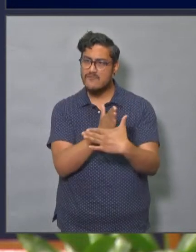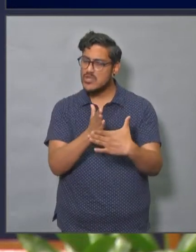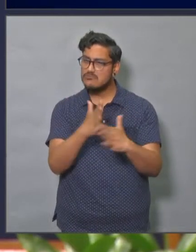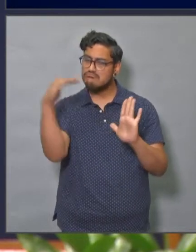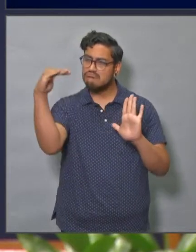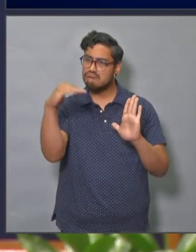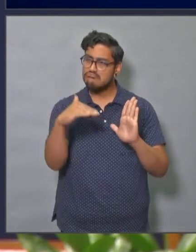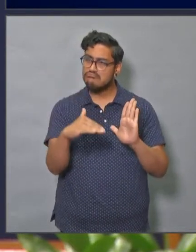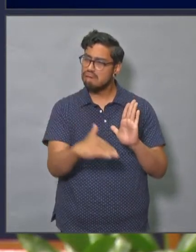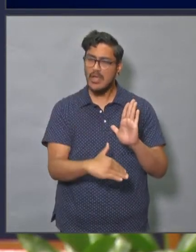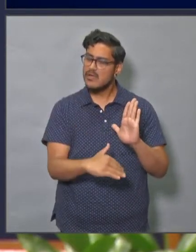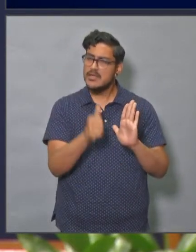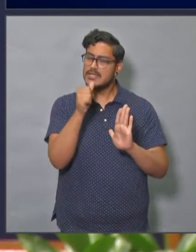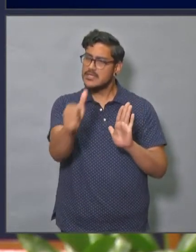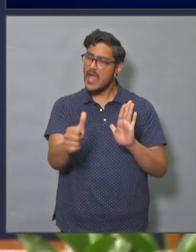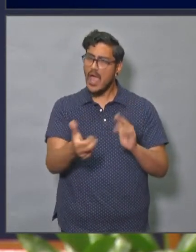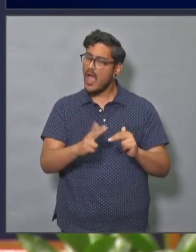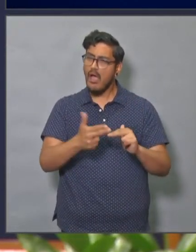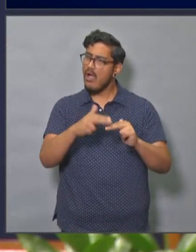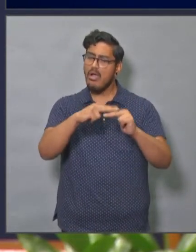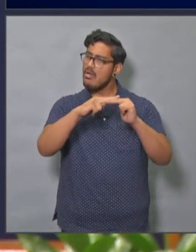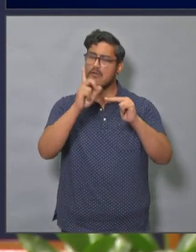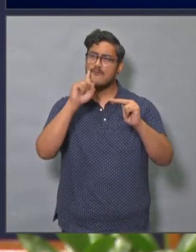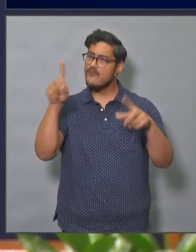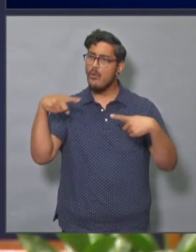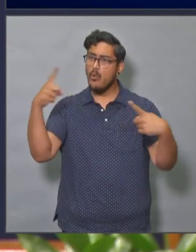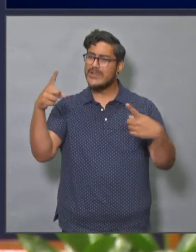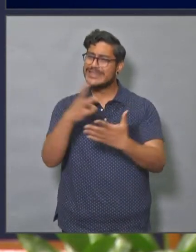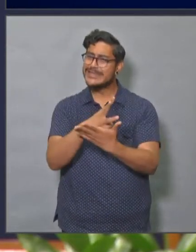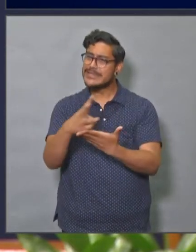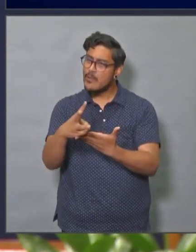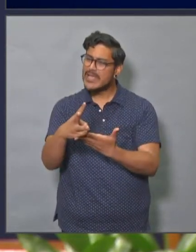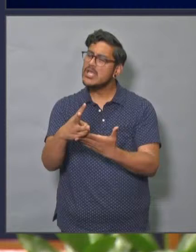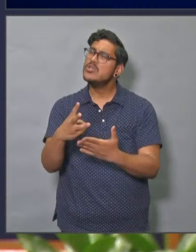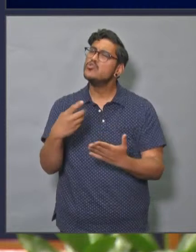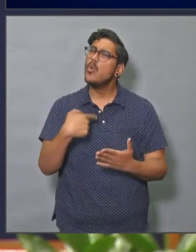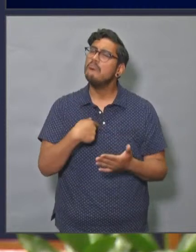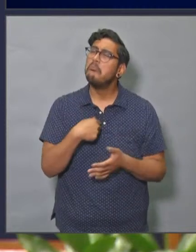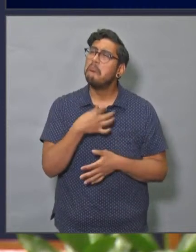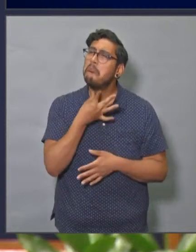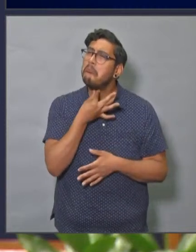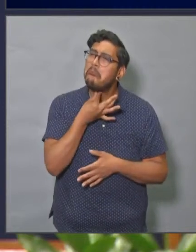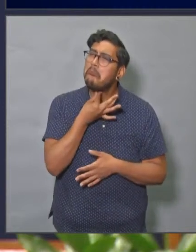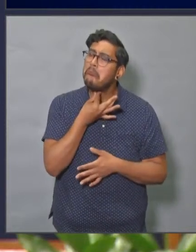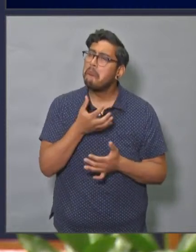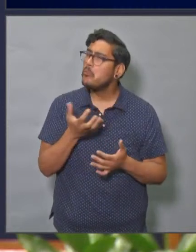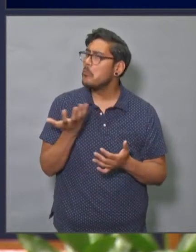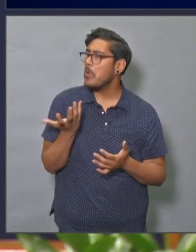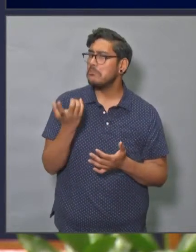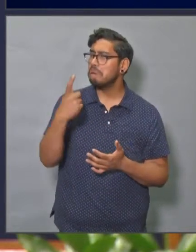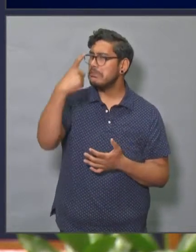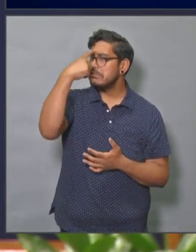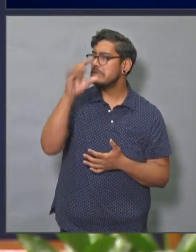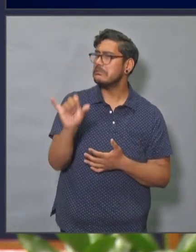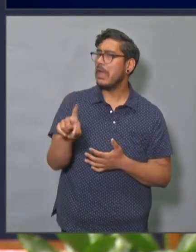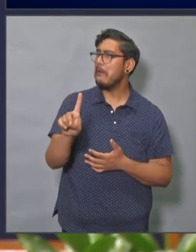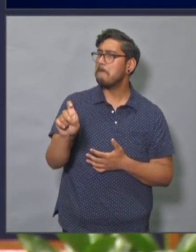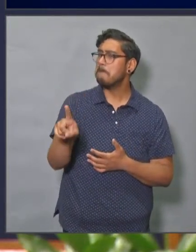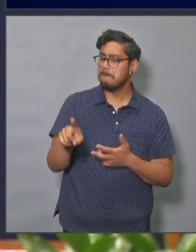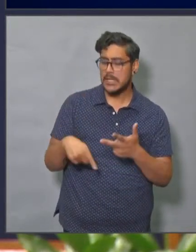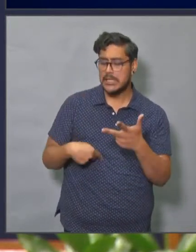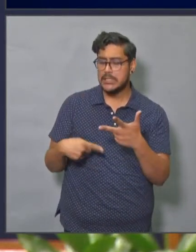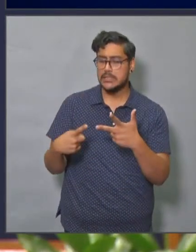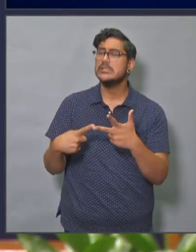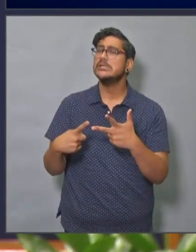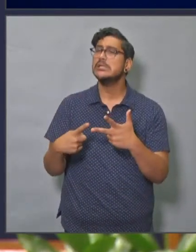going up for about the past 6 weeks. So I wonder how I should interpret that. And then lastly,